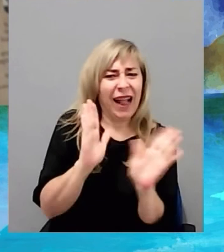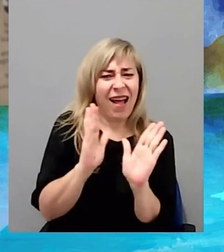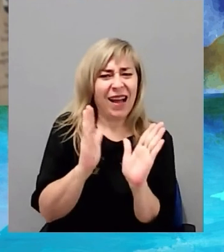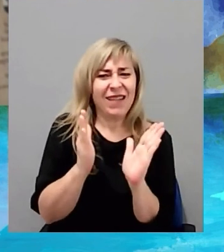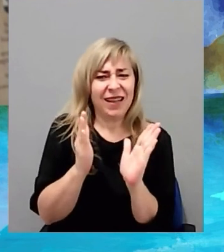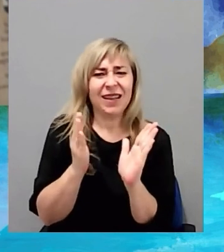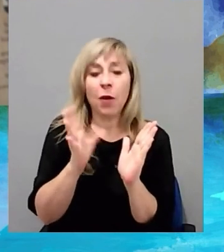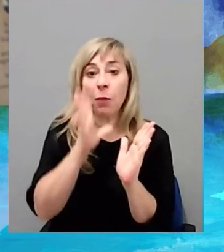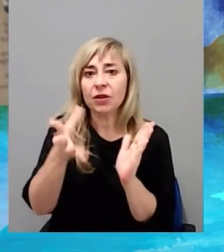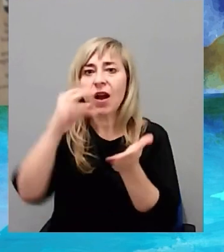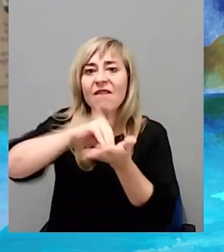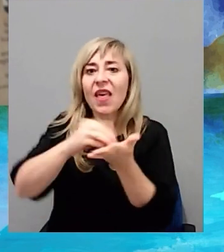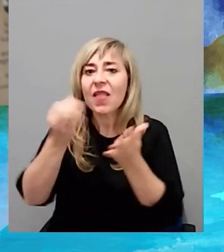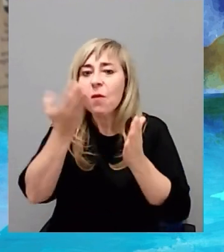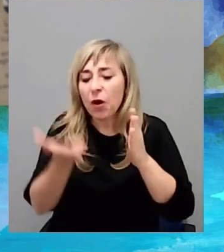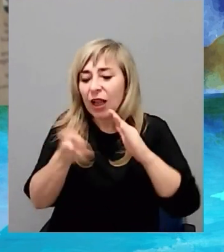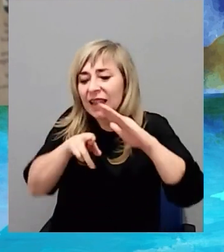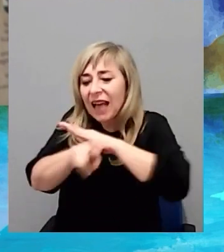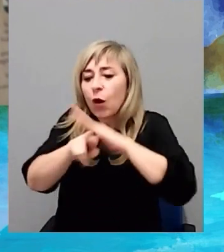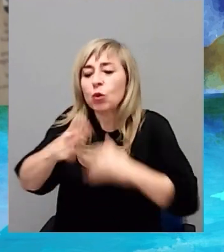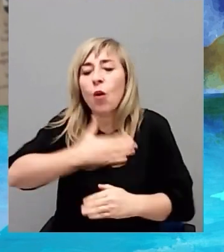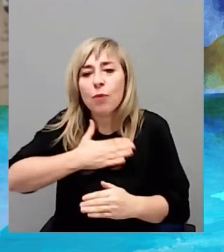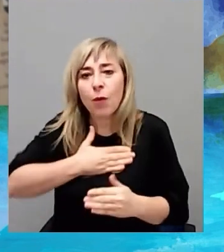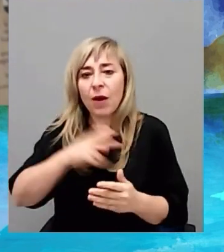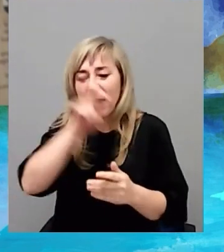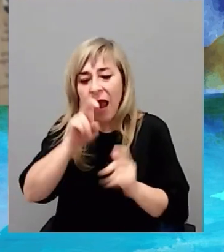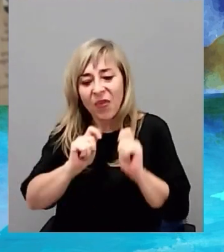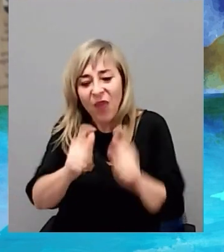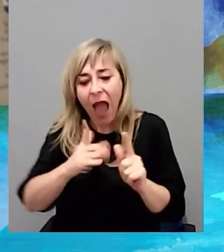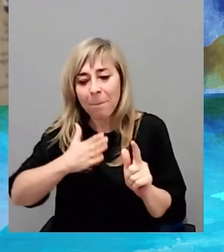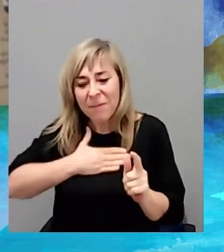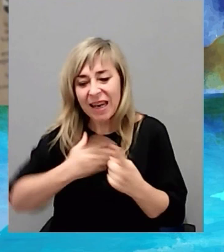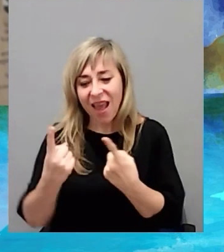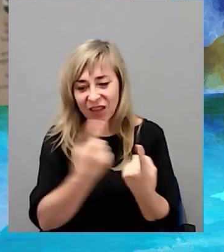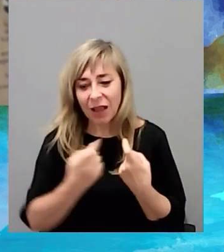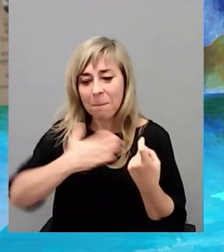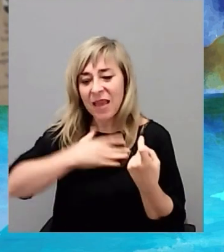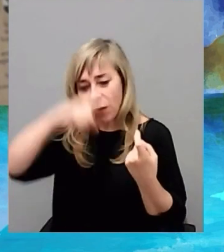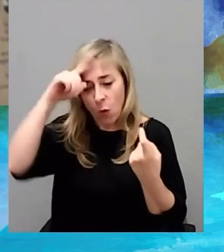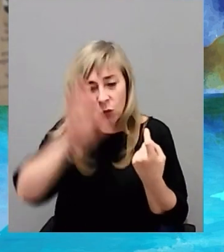What resources are required also. So